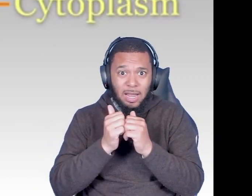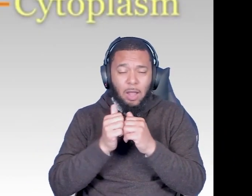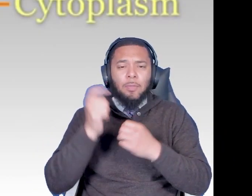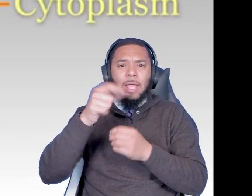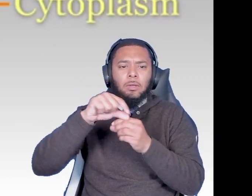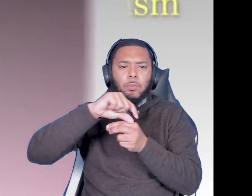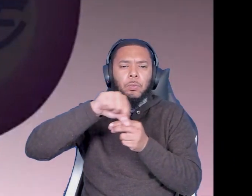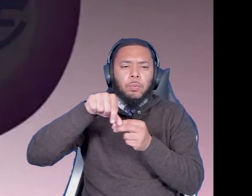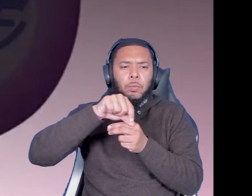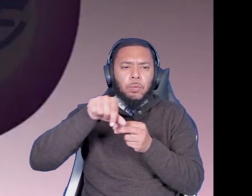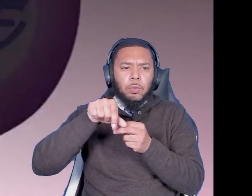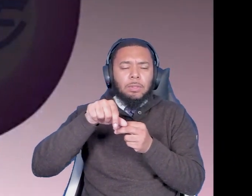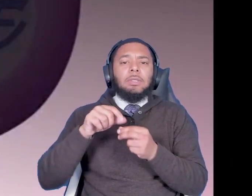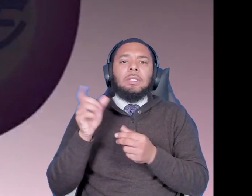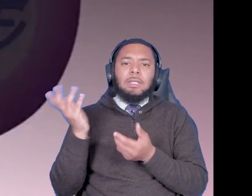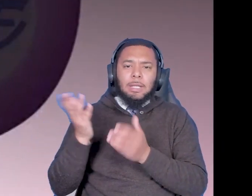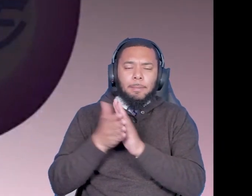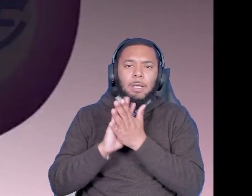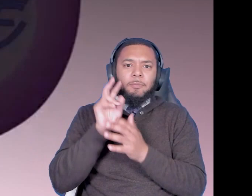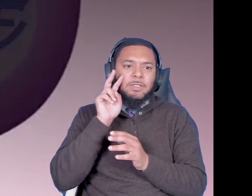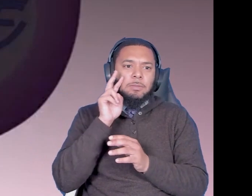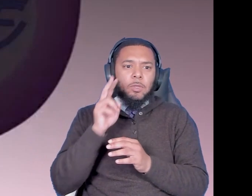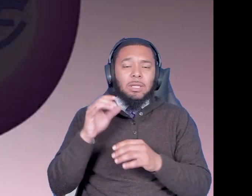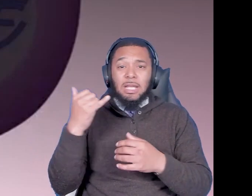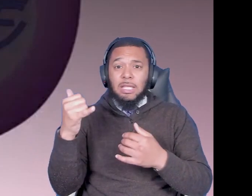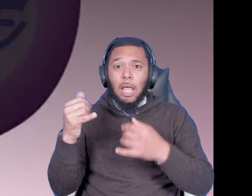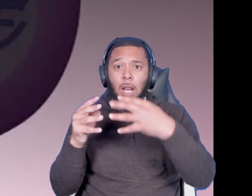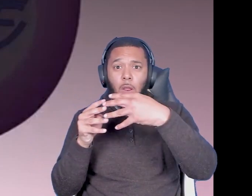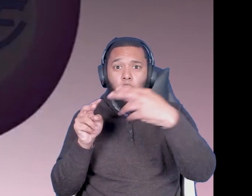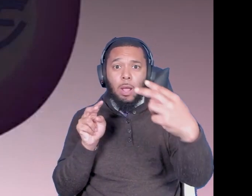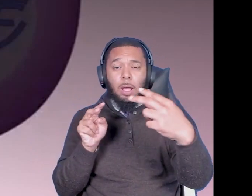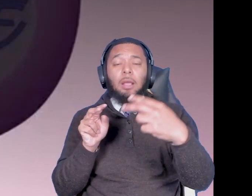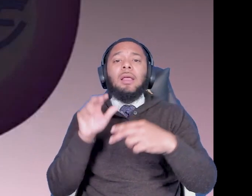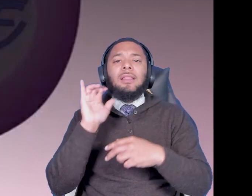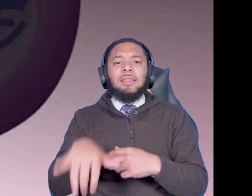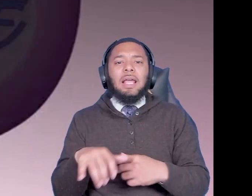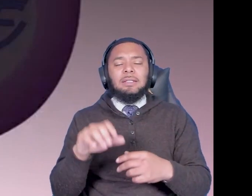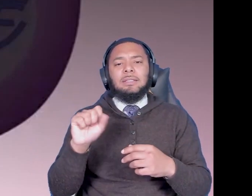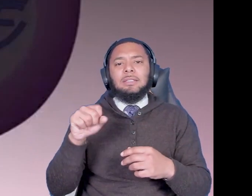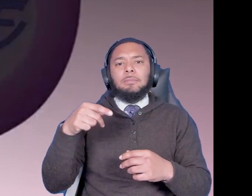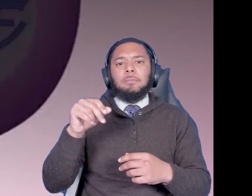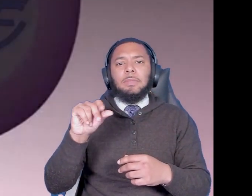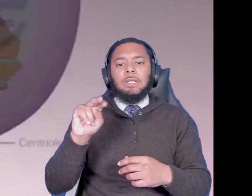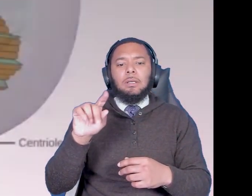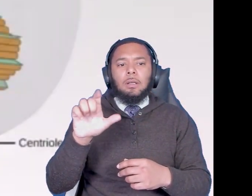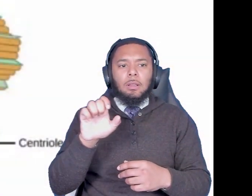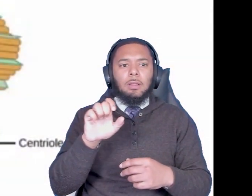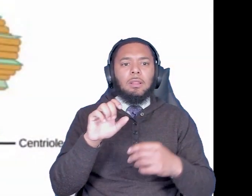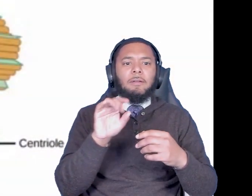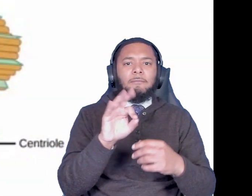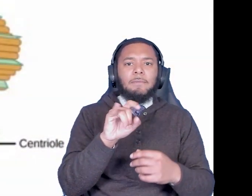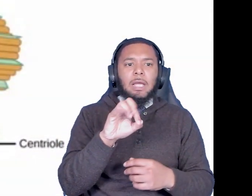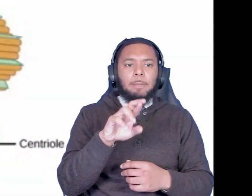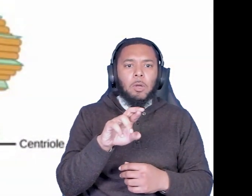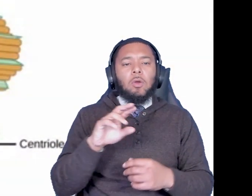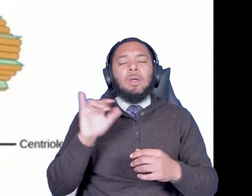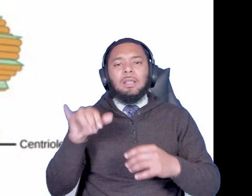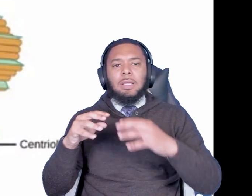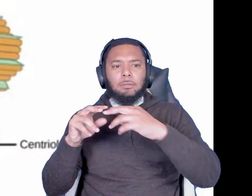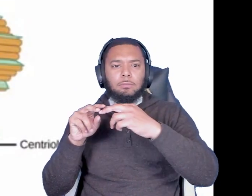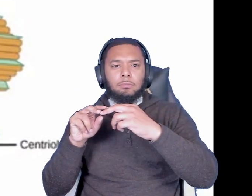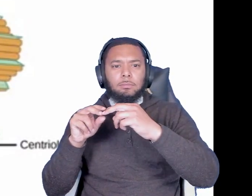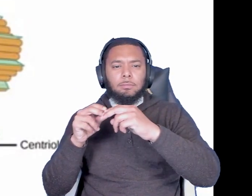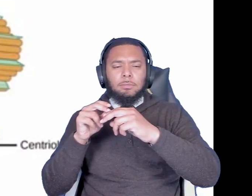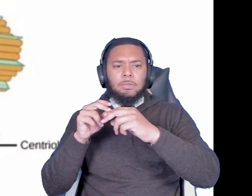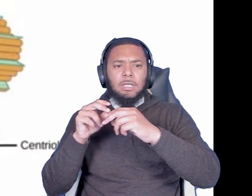become visible. These yellow lines, those are spindle fibers. Those spindle fibers are going to start to form, and these